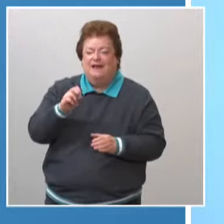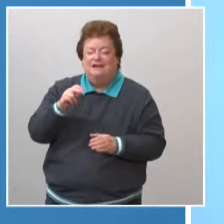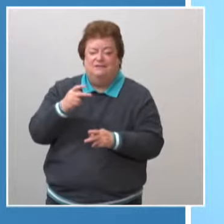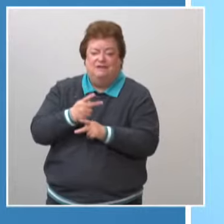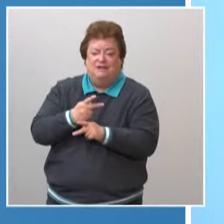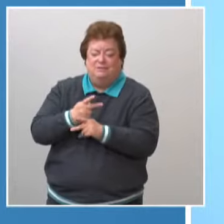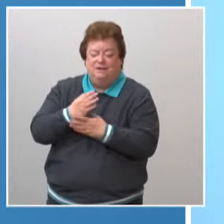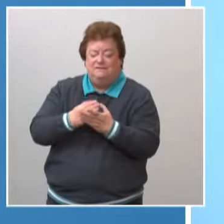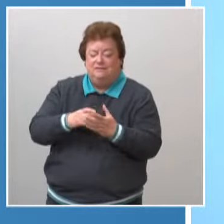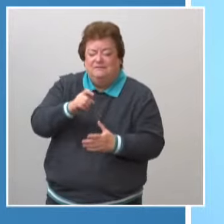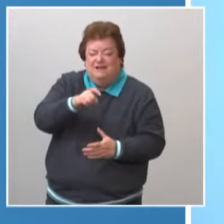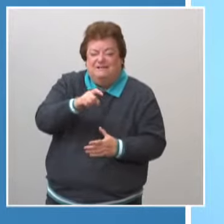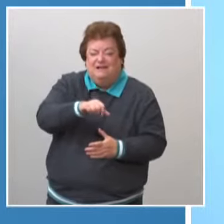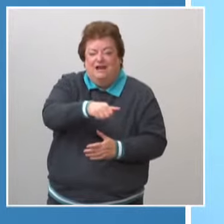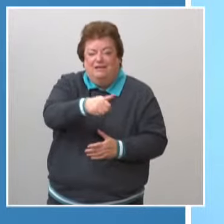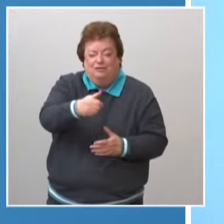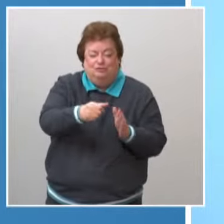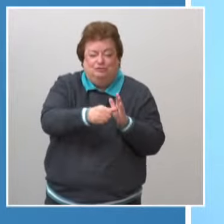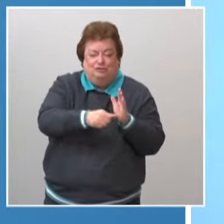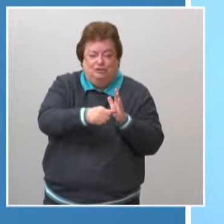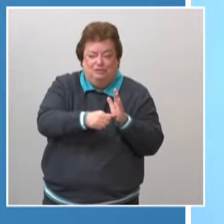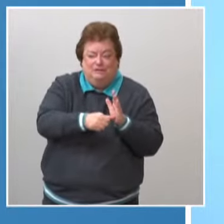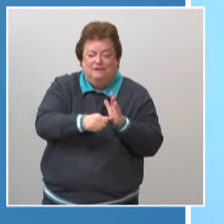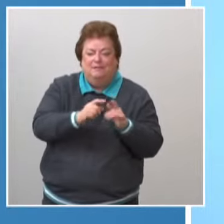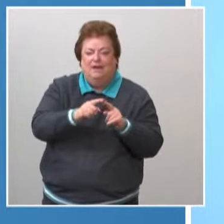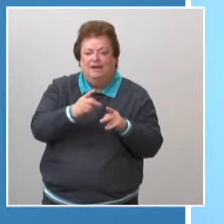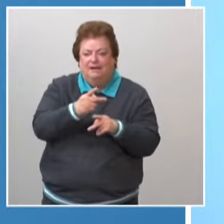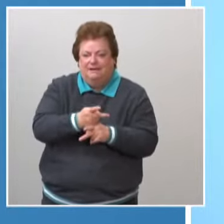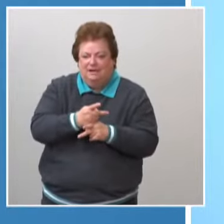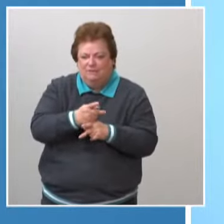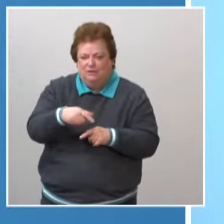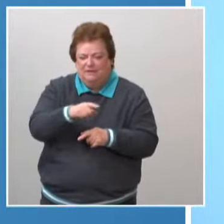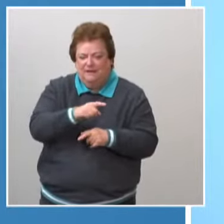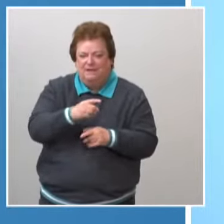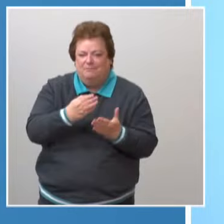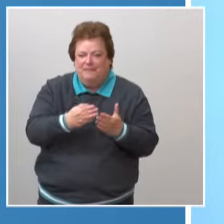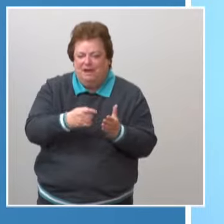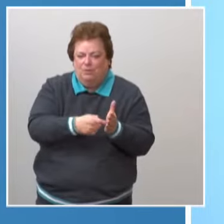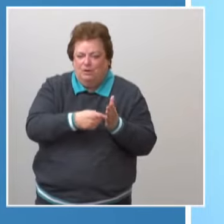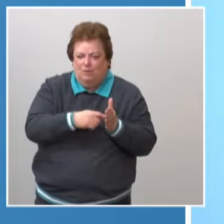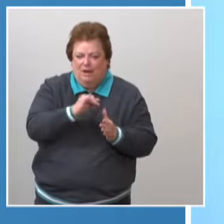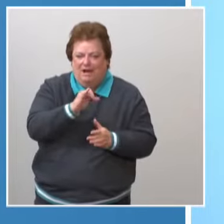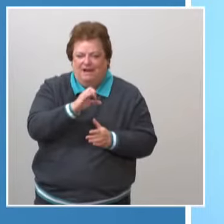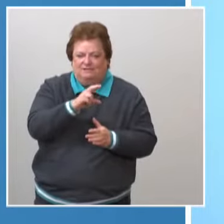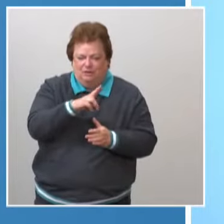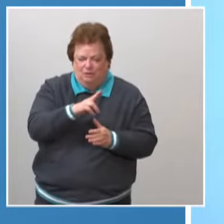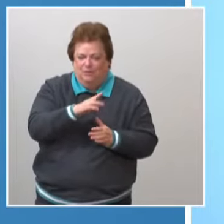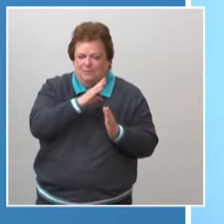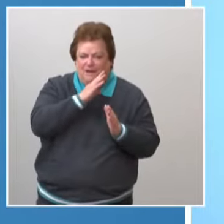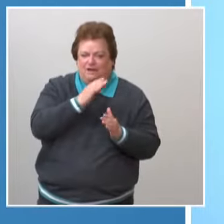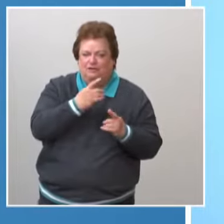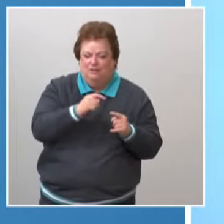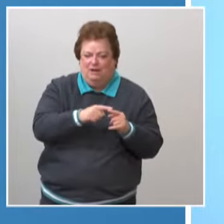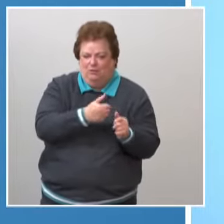necessary surgeries going, being very careful with those that might require an ICU bed and not going that whenever